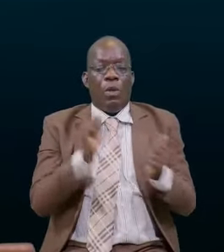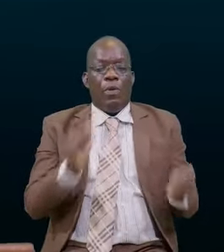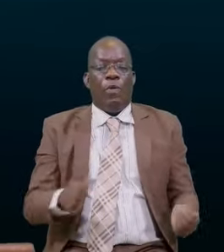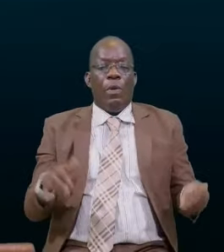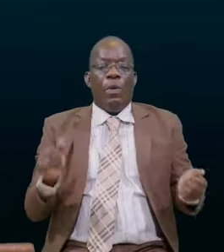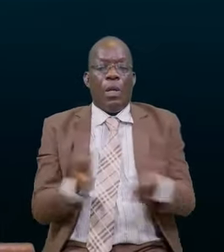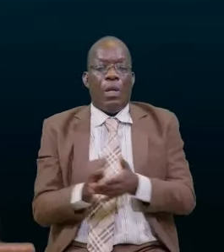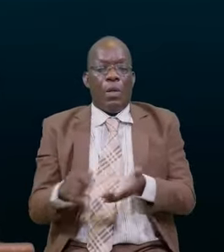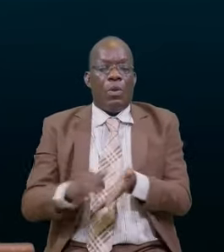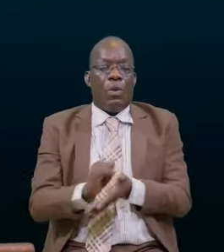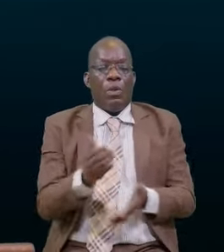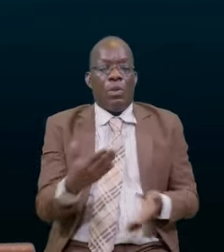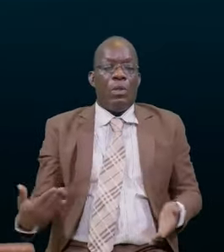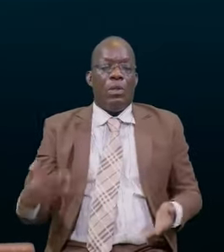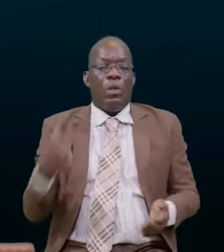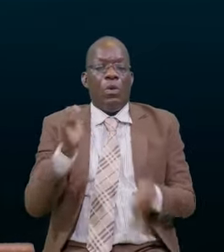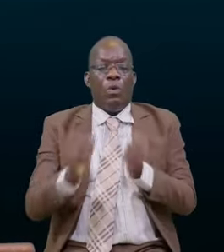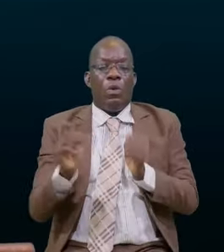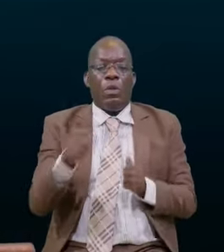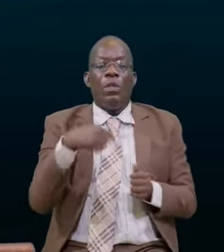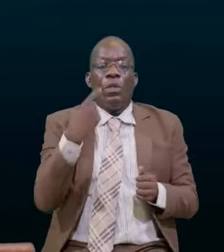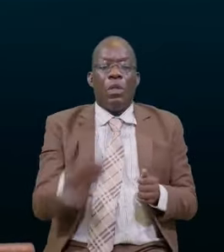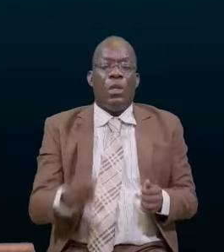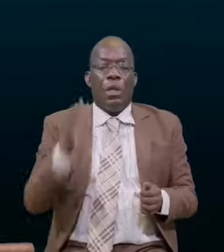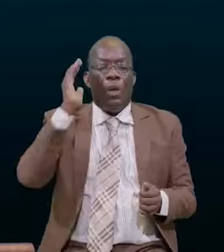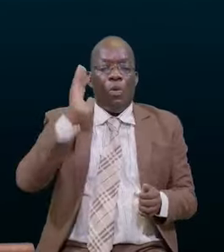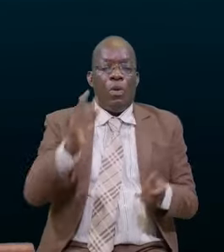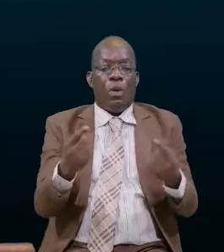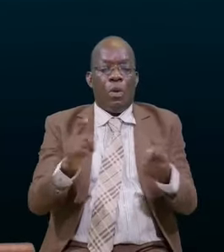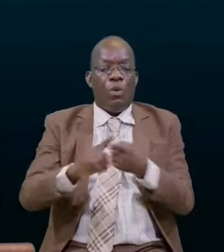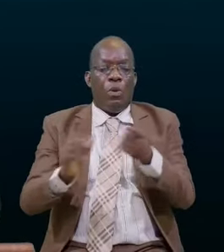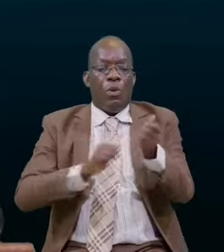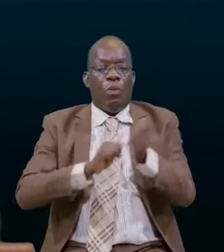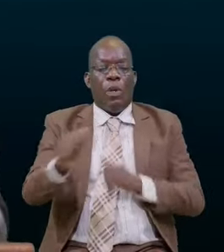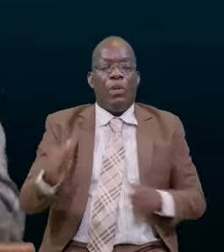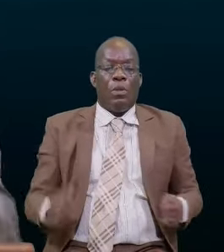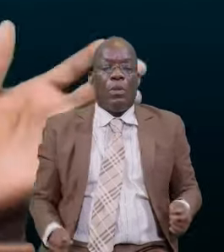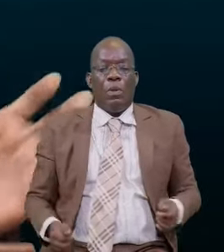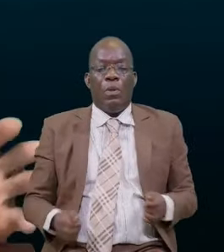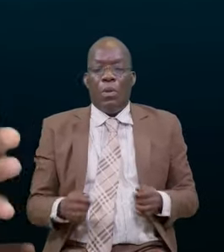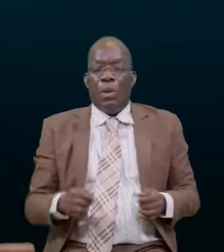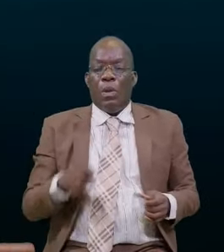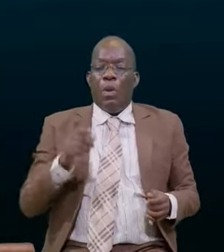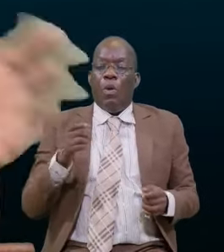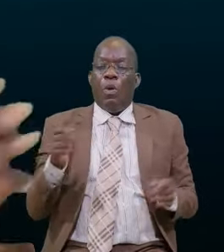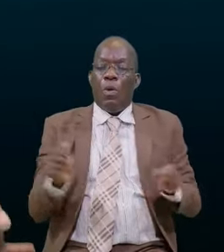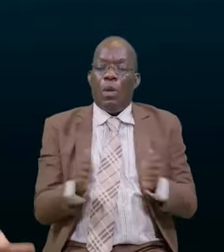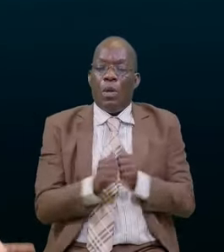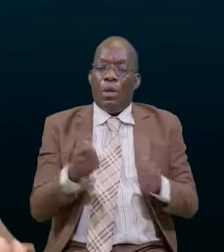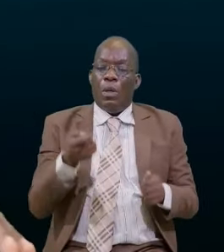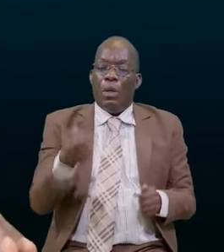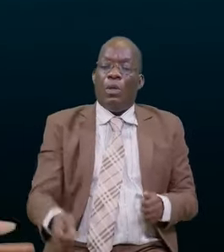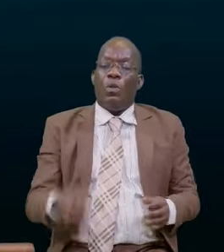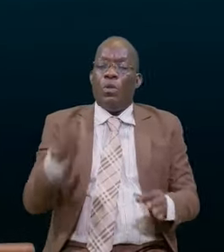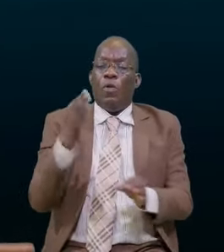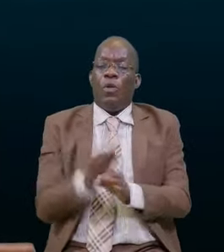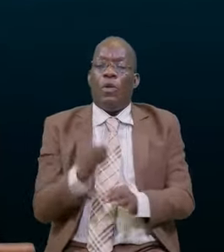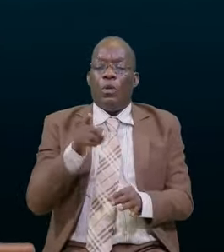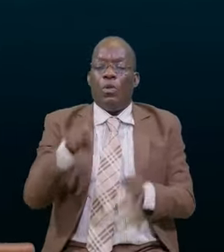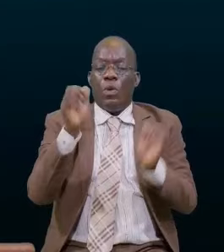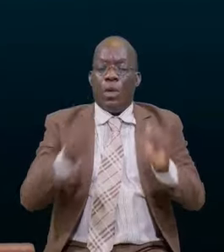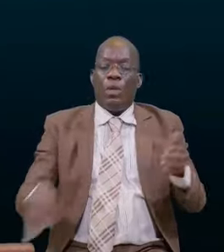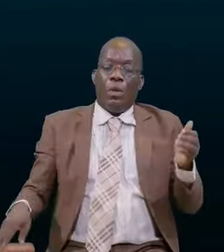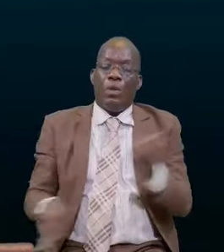with his little faith you can be able to get the mountain of these little foxes being removed being Cast Away